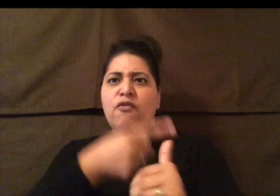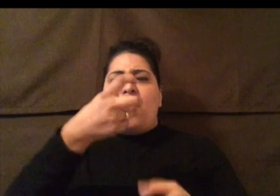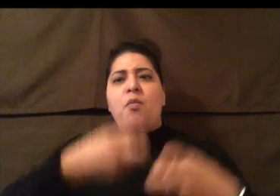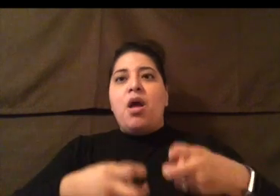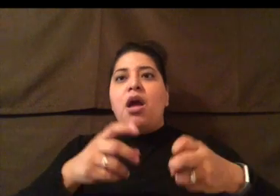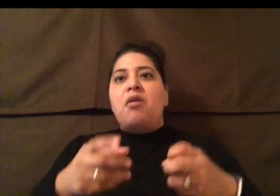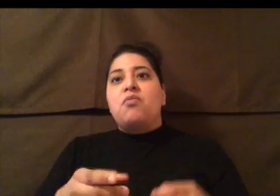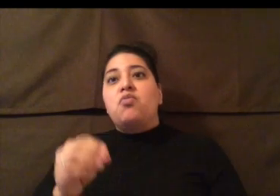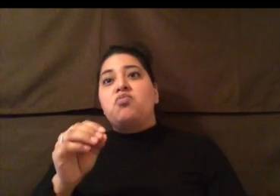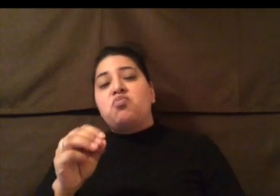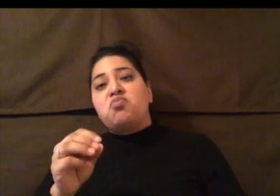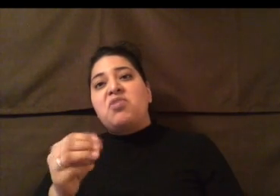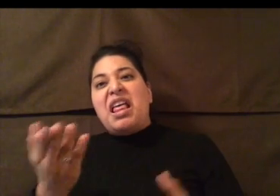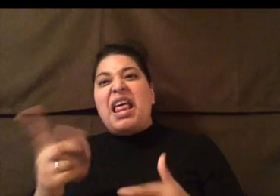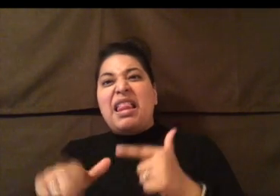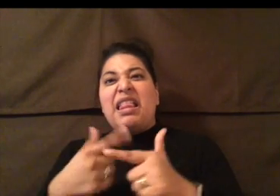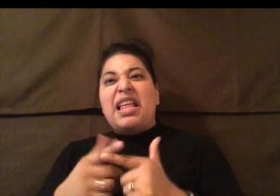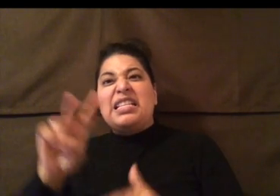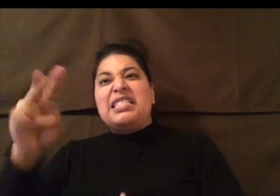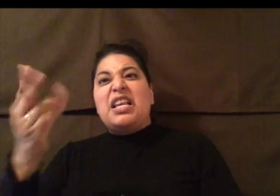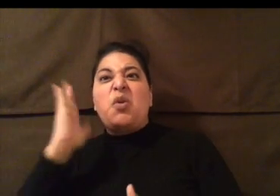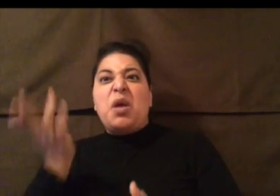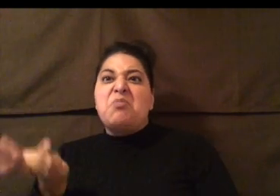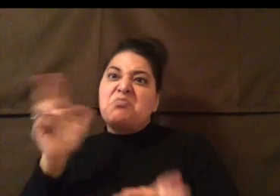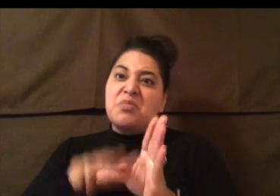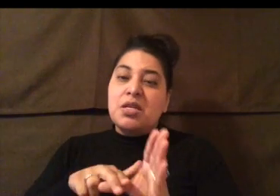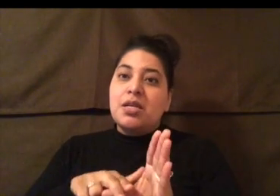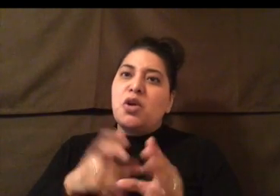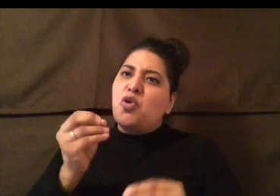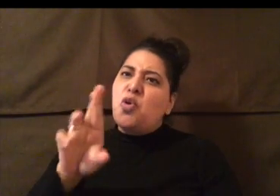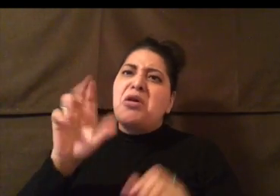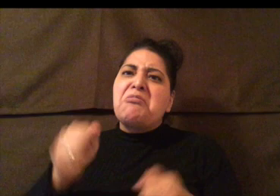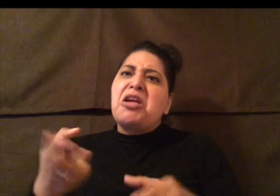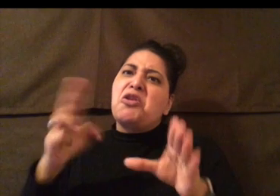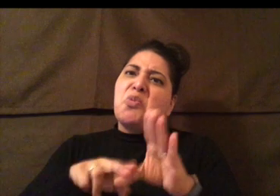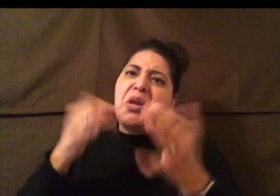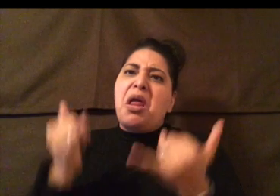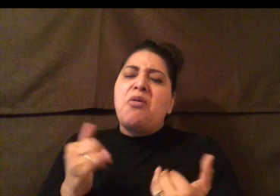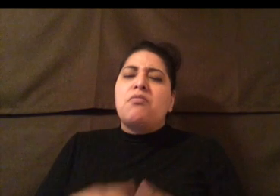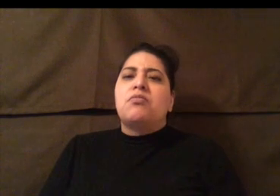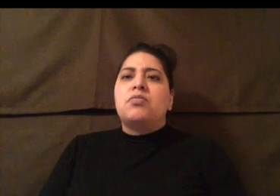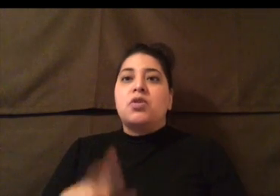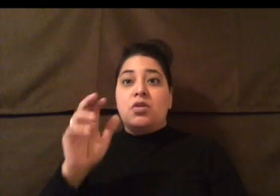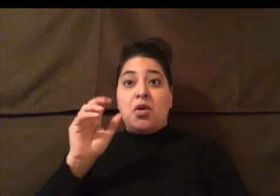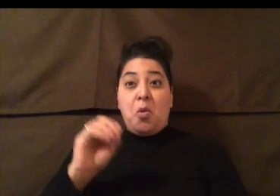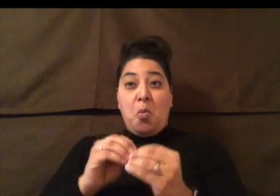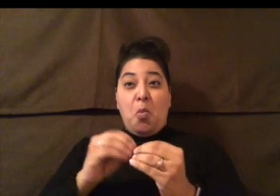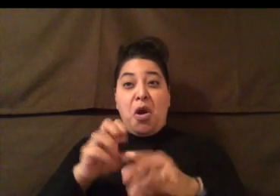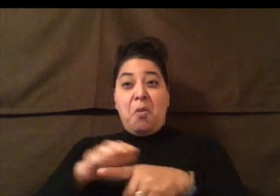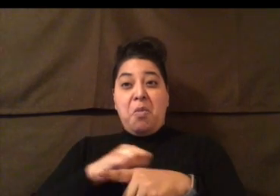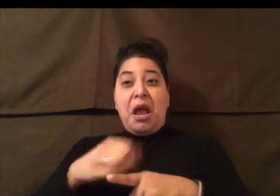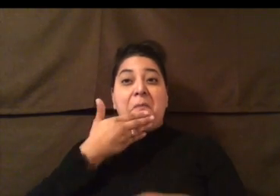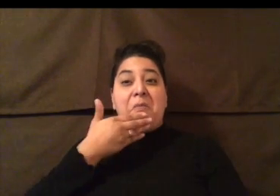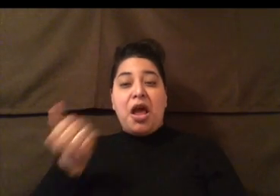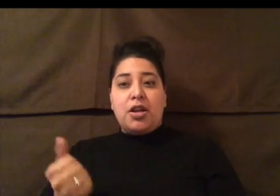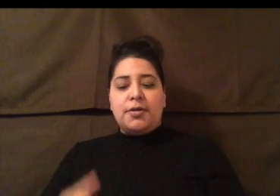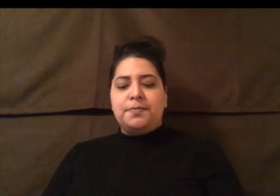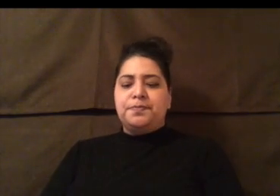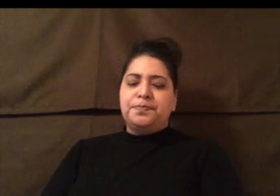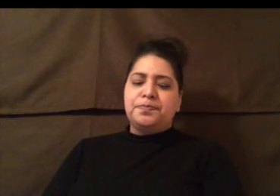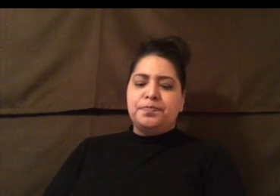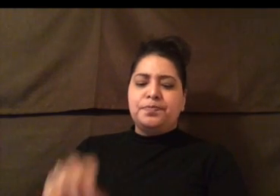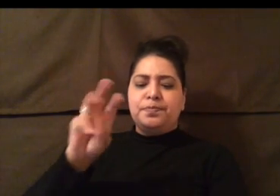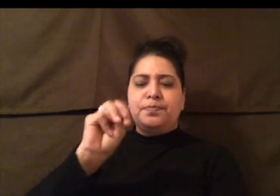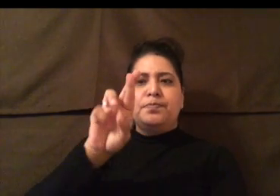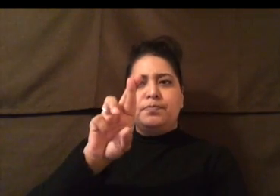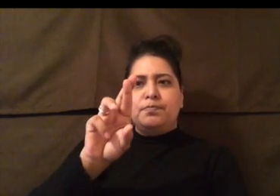time, but we don't know the amount of time that passes in between. So get your paper and pencil ready. You're going to watch the first problem and then jump in with me for the second